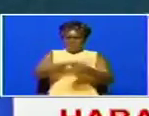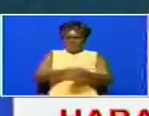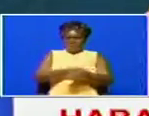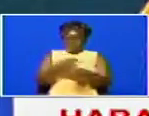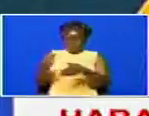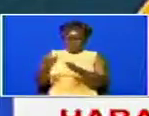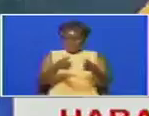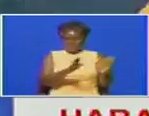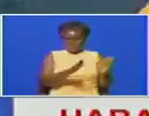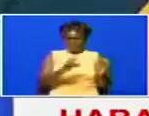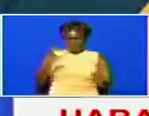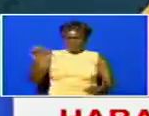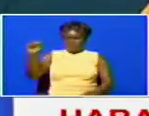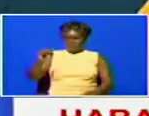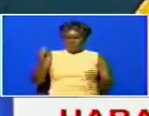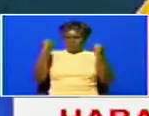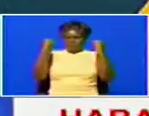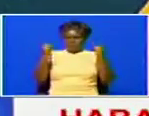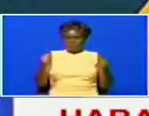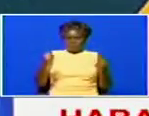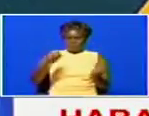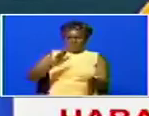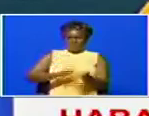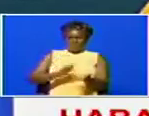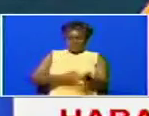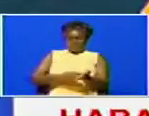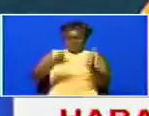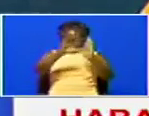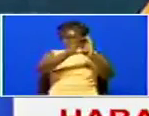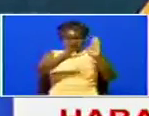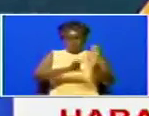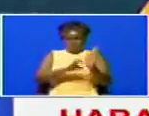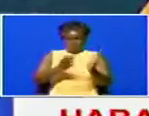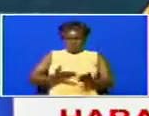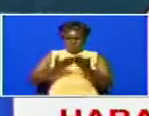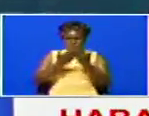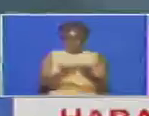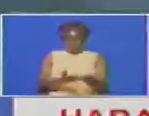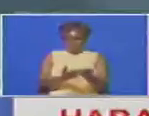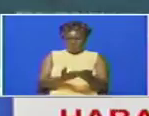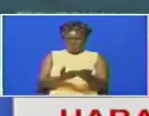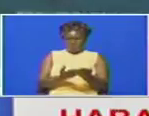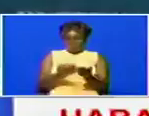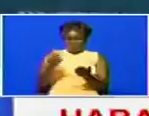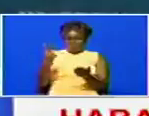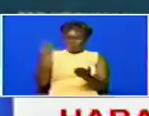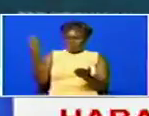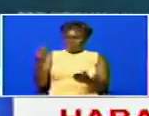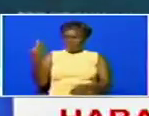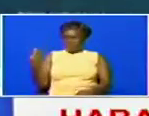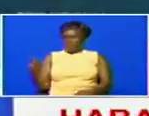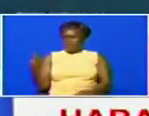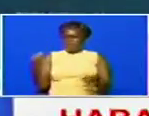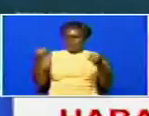me, to strongly recommend that the constitutional provision of the two-thirds be